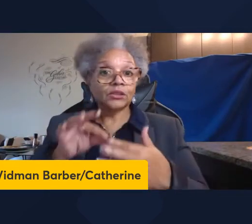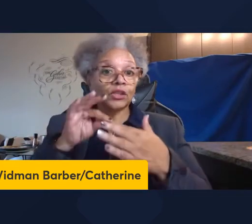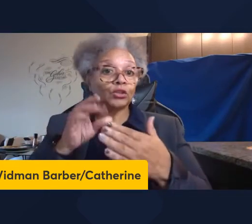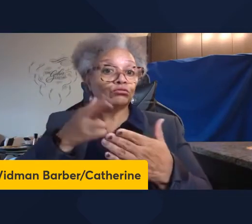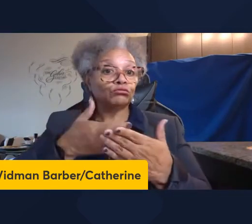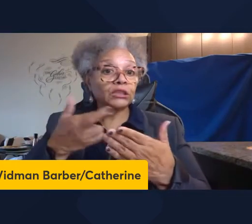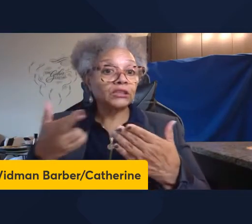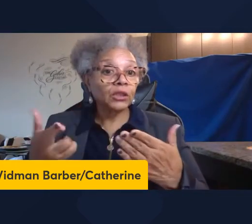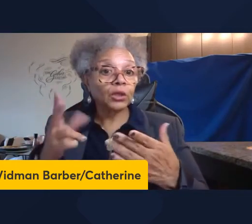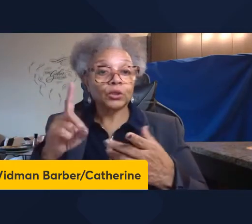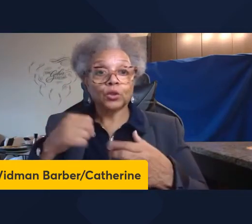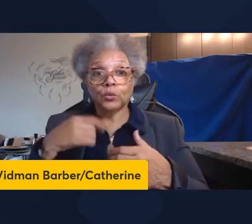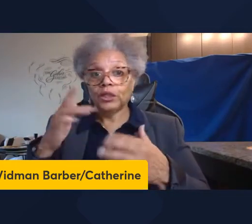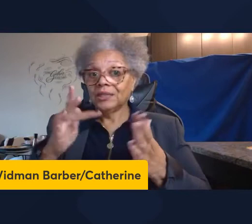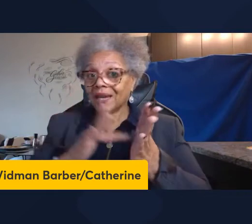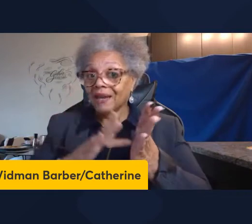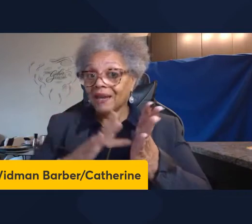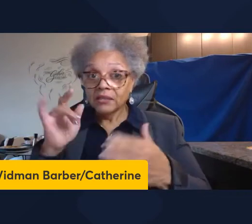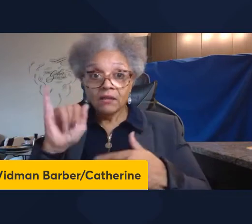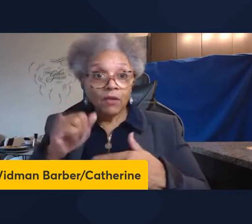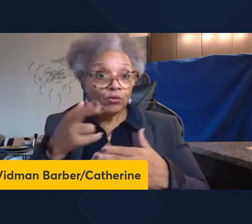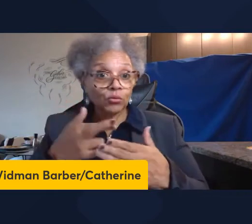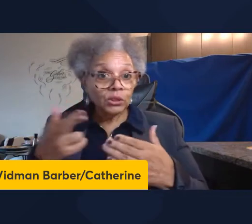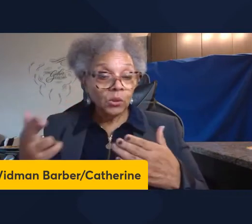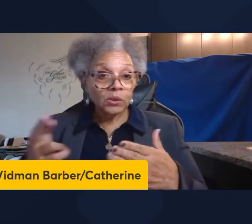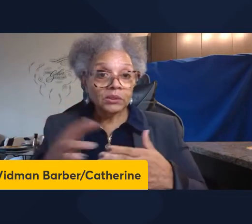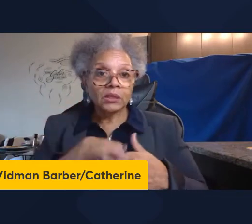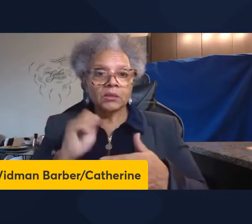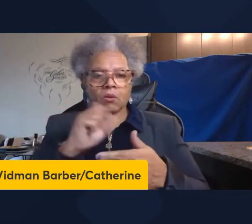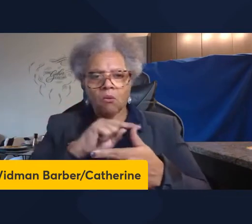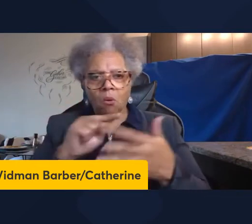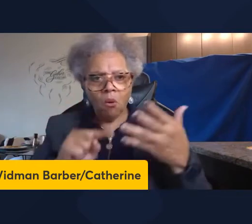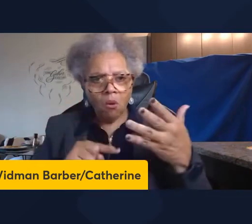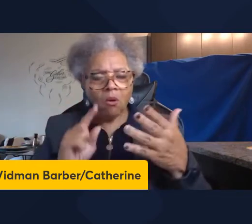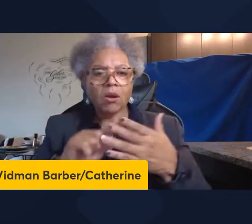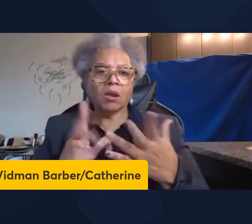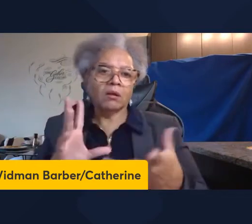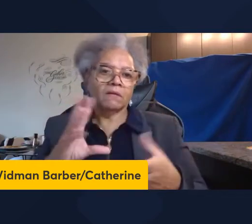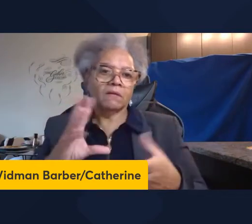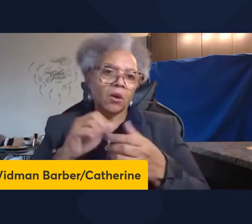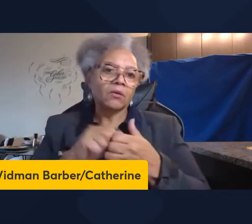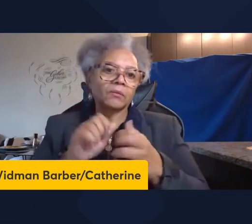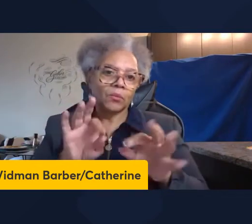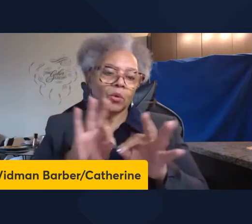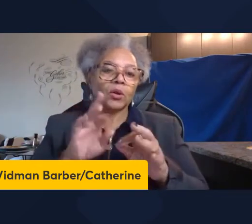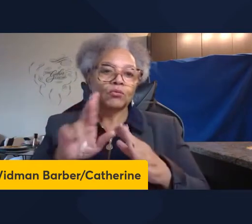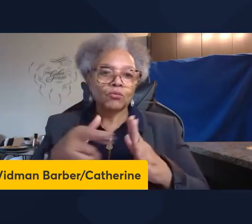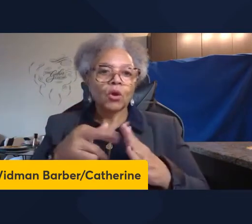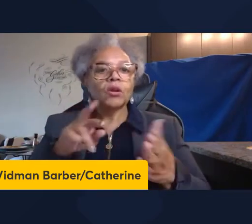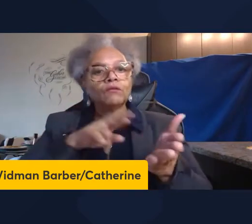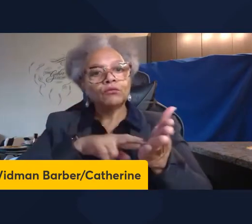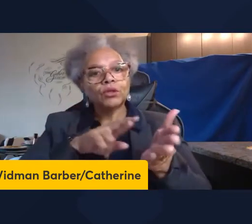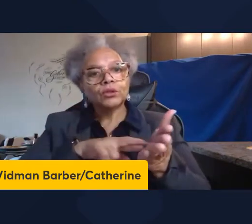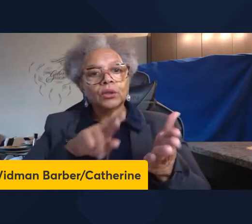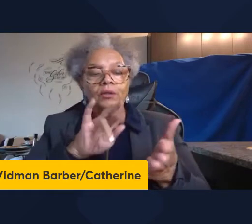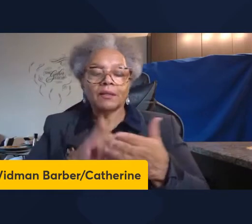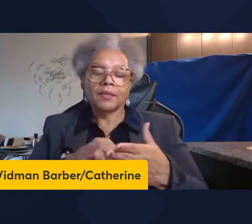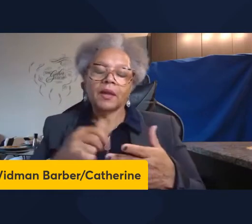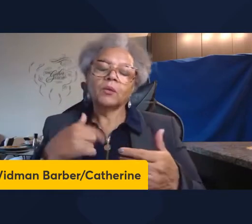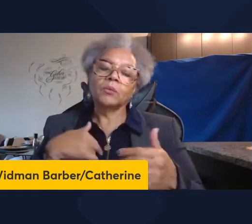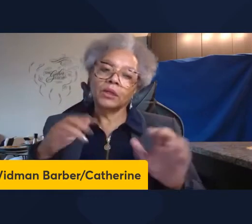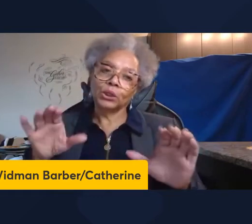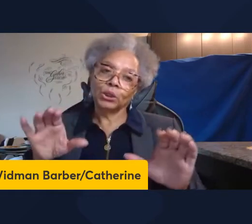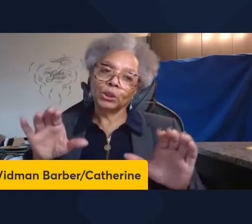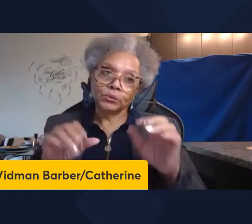resources and do we utilize them? And all of these things do play an important role in the research that we